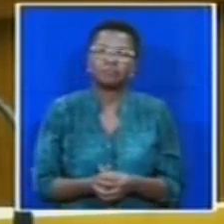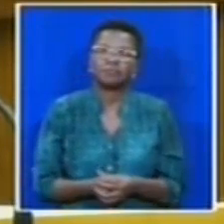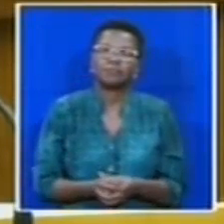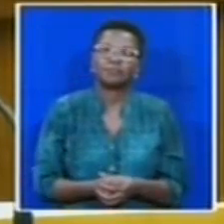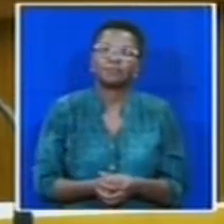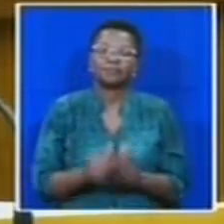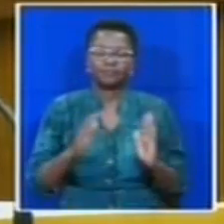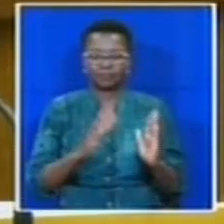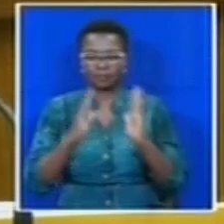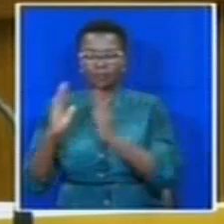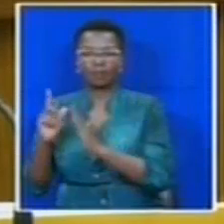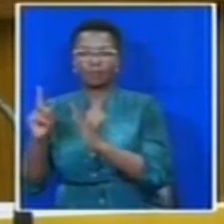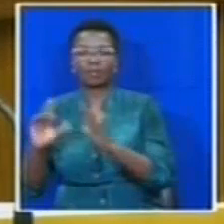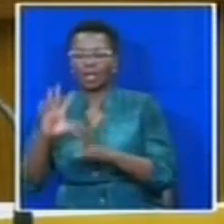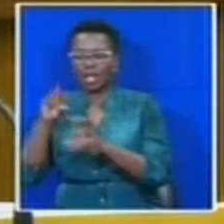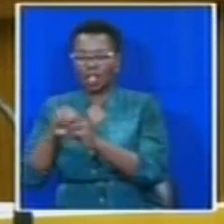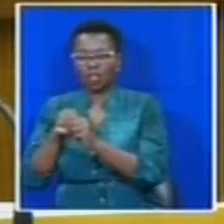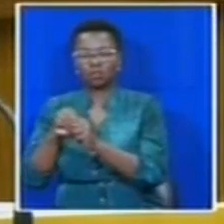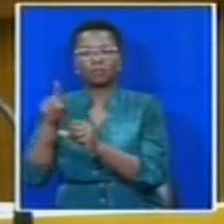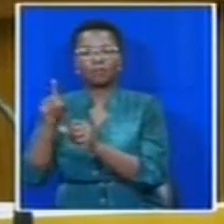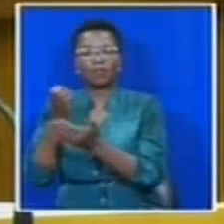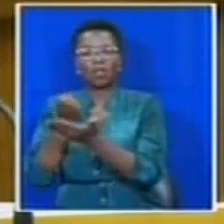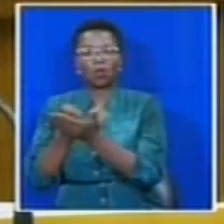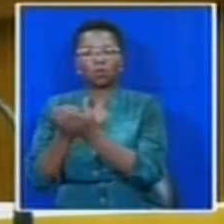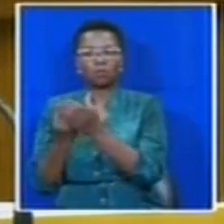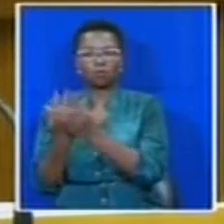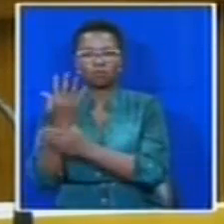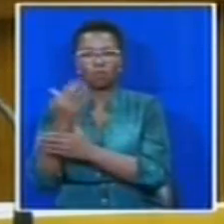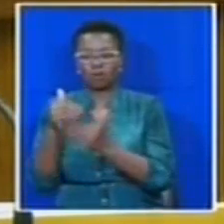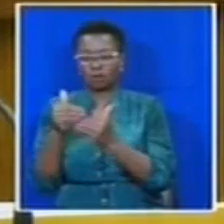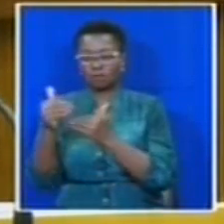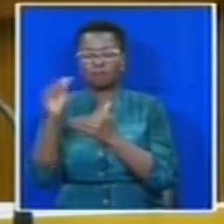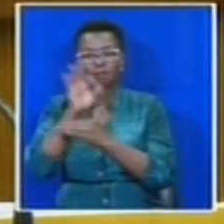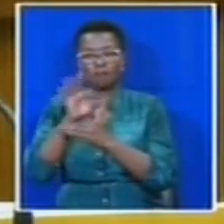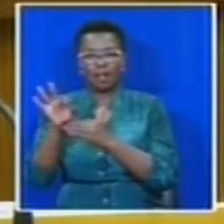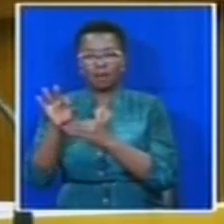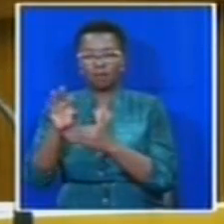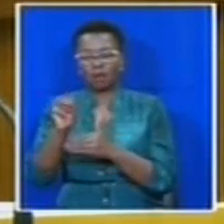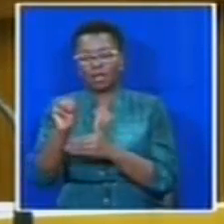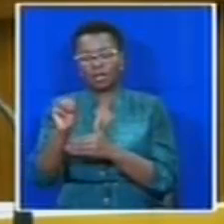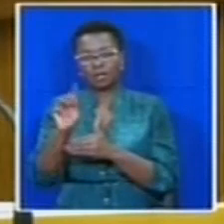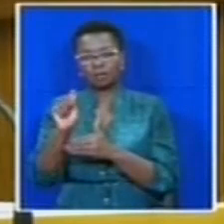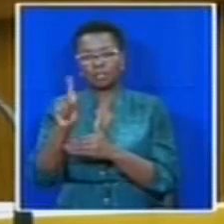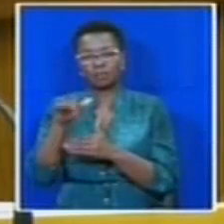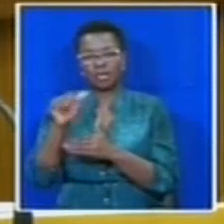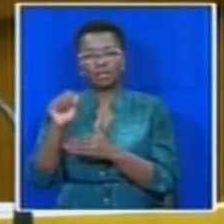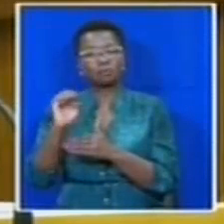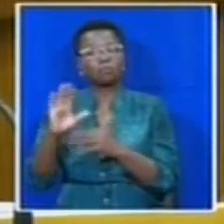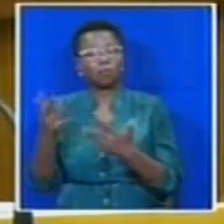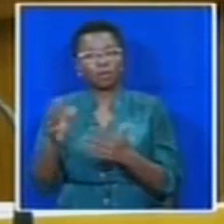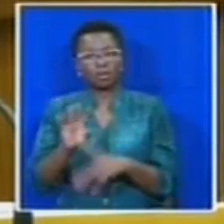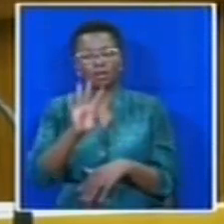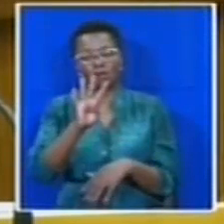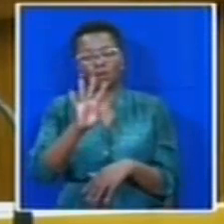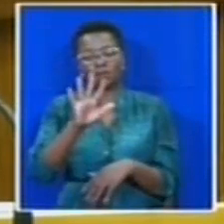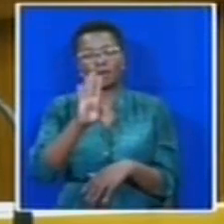In support of inclusive economic growth, spending plans over the medium term include the following: a proposed 45 billion rands to